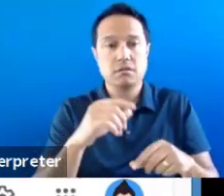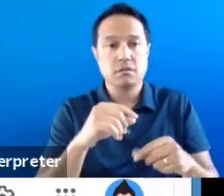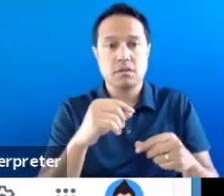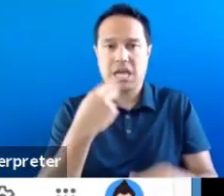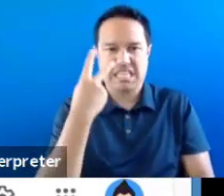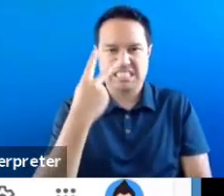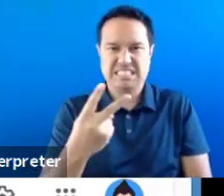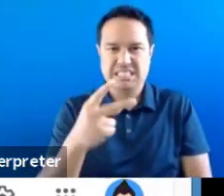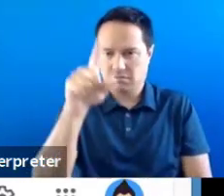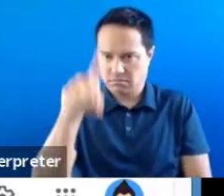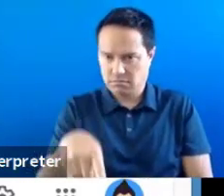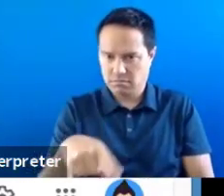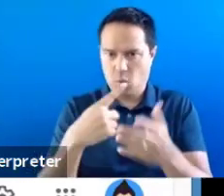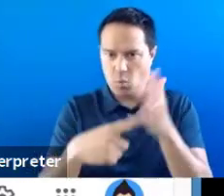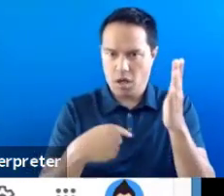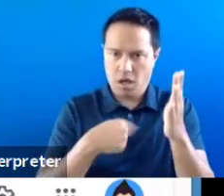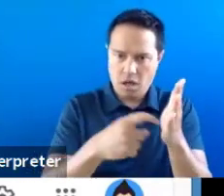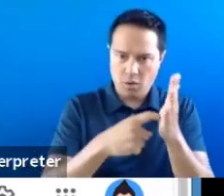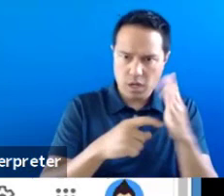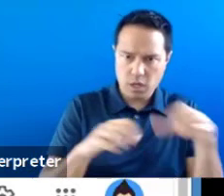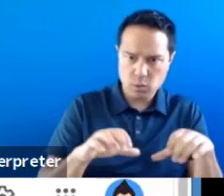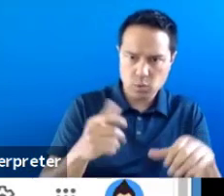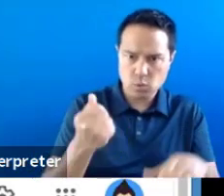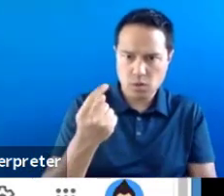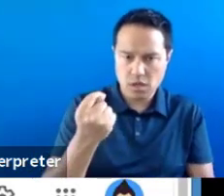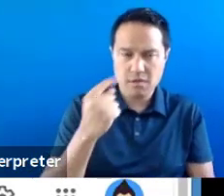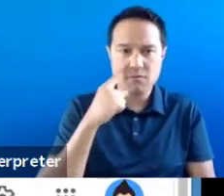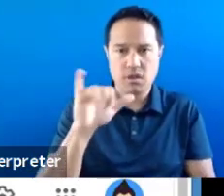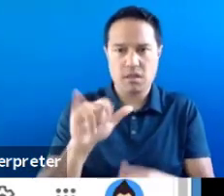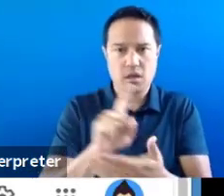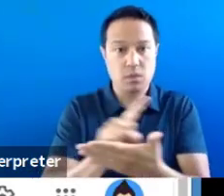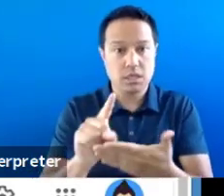to do for that week. Okay.